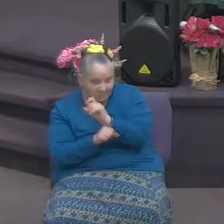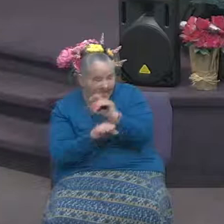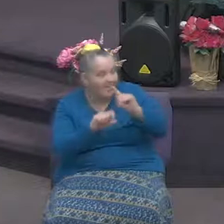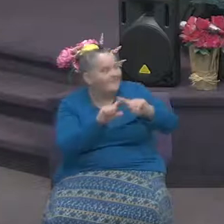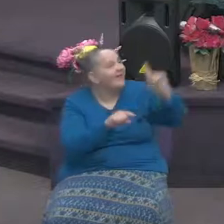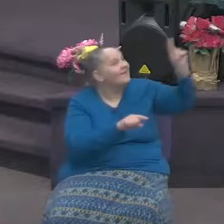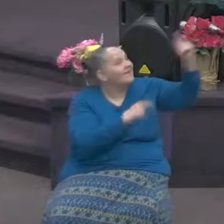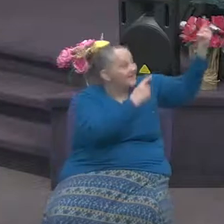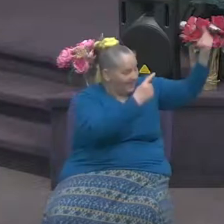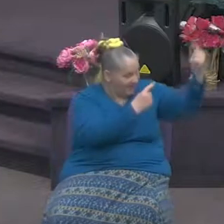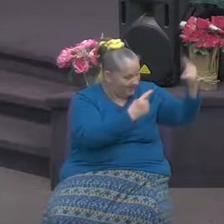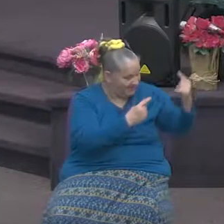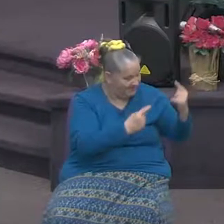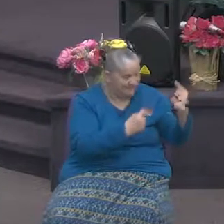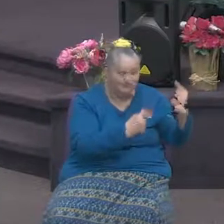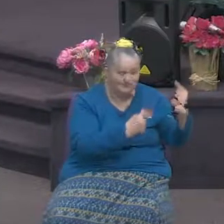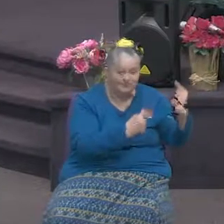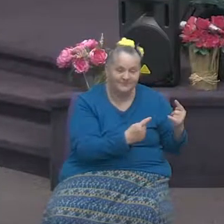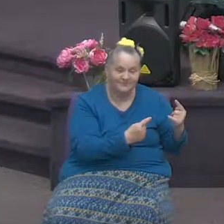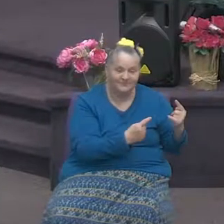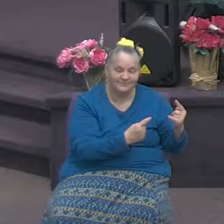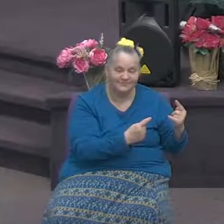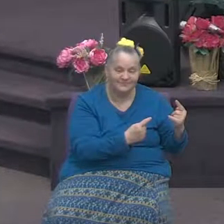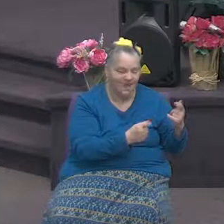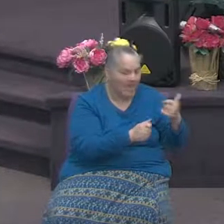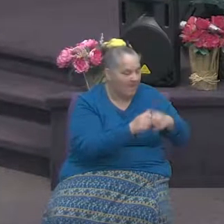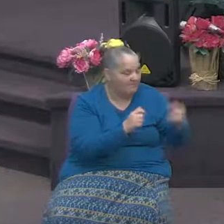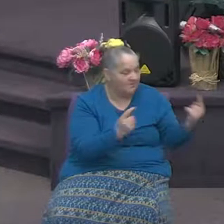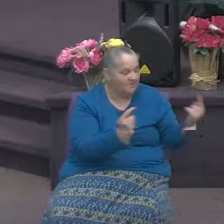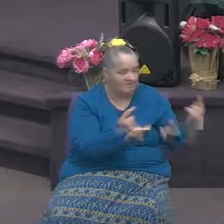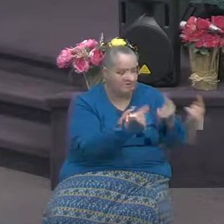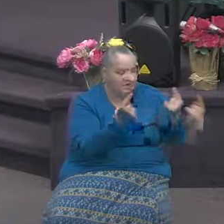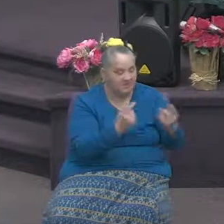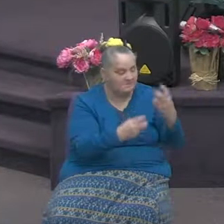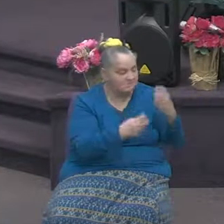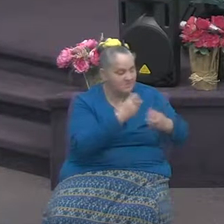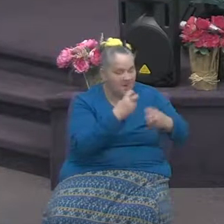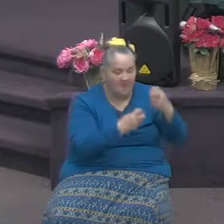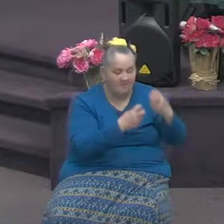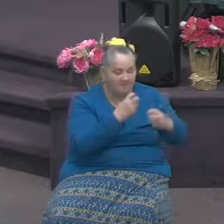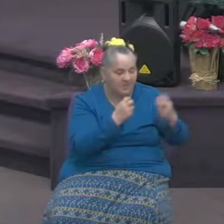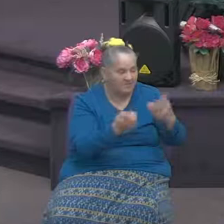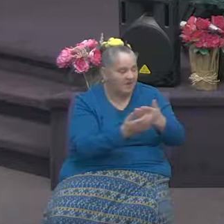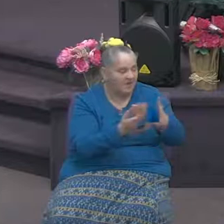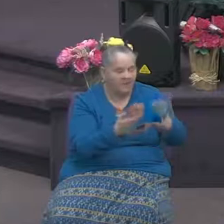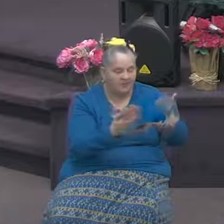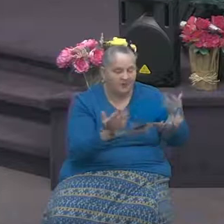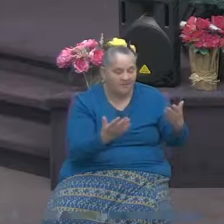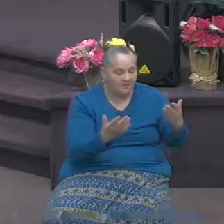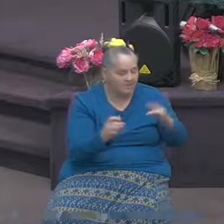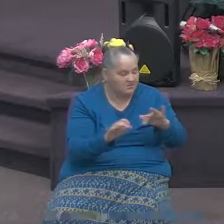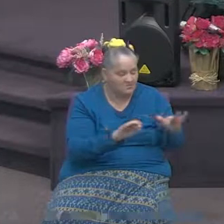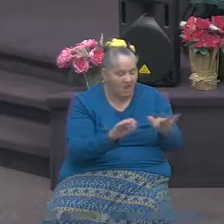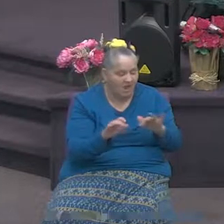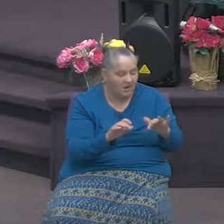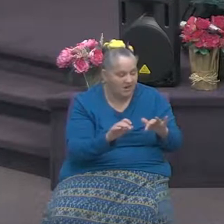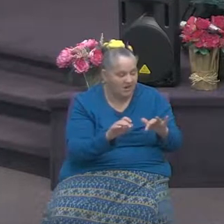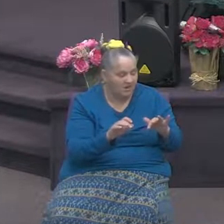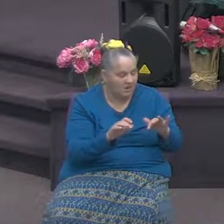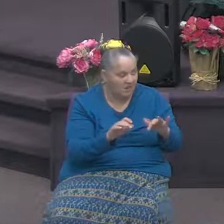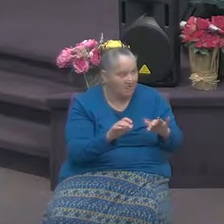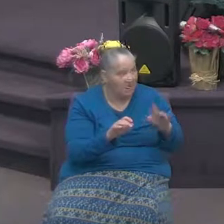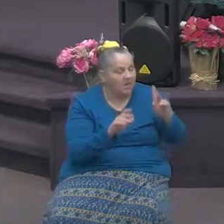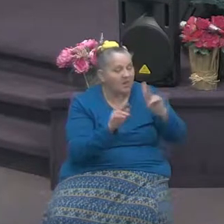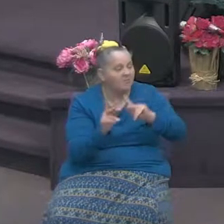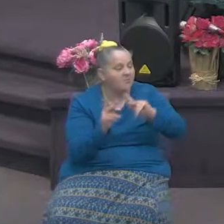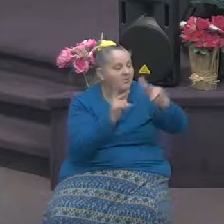he came down. In every sin, every issue, everything that we've ever done, he put him